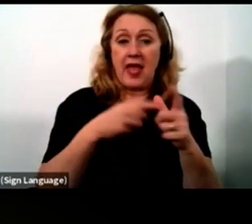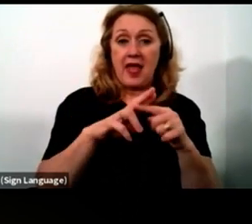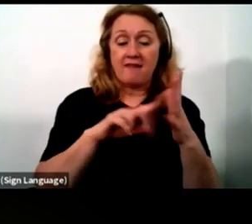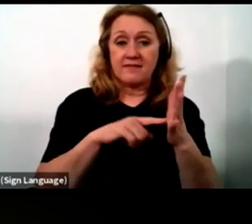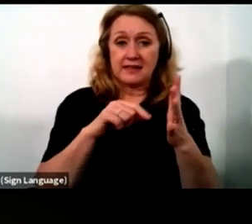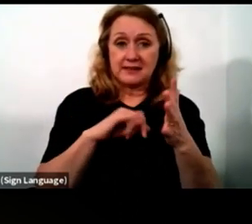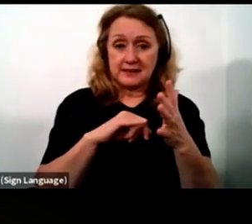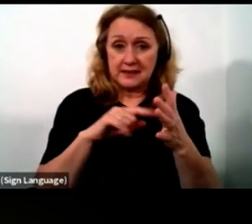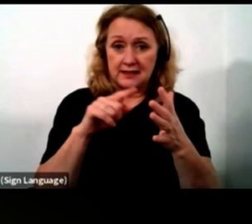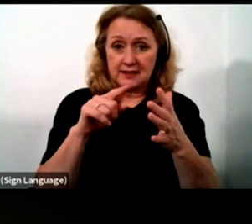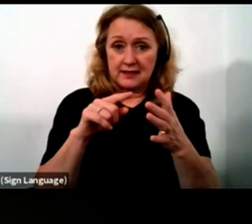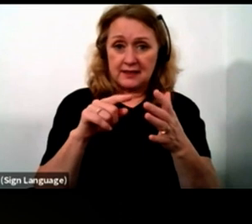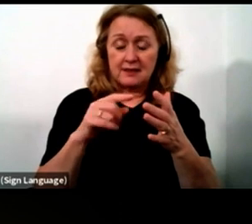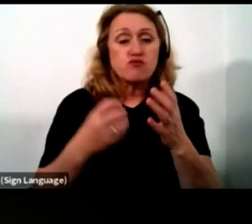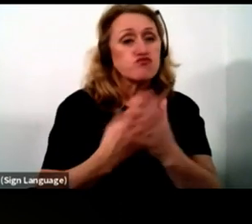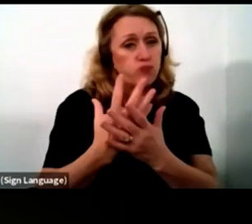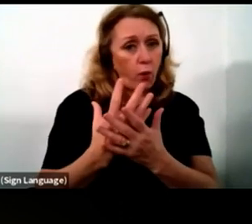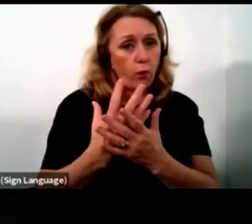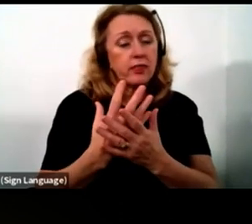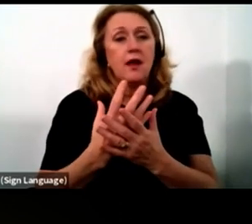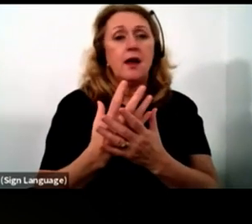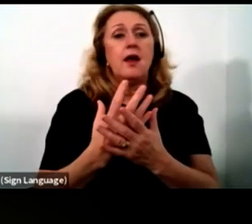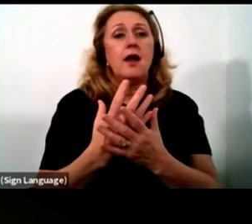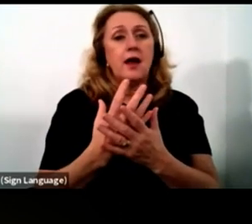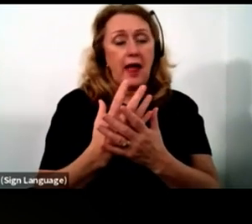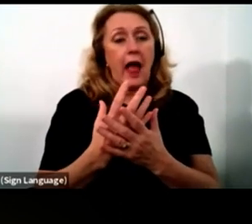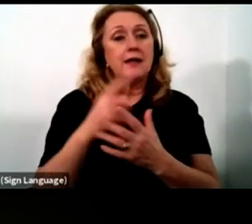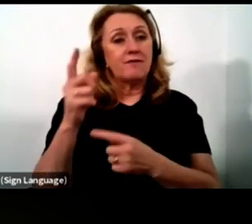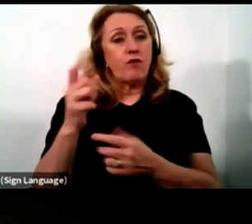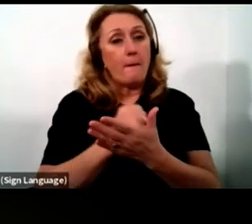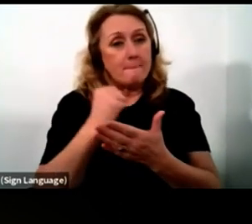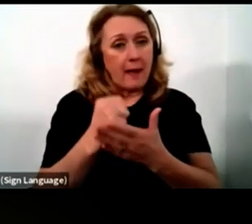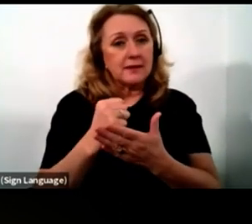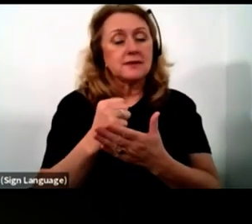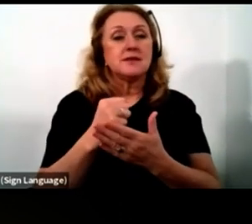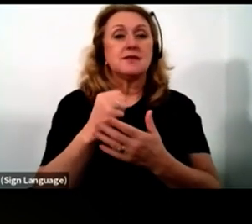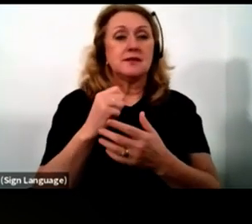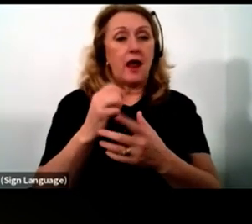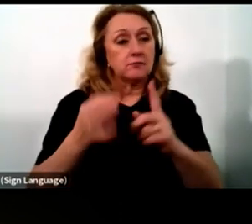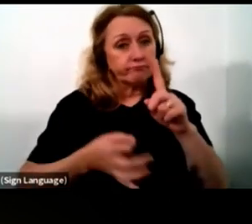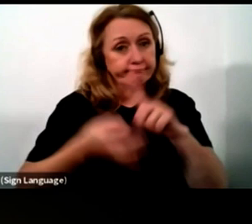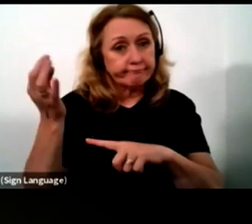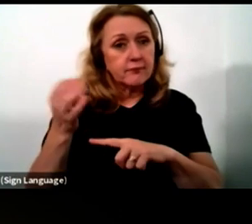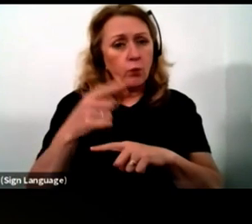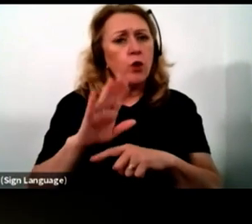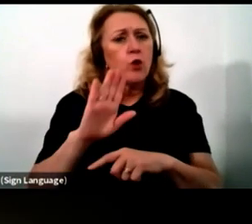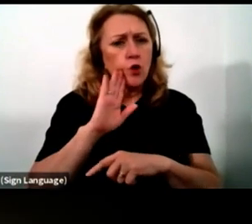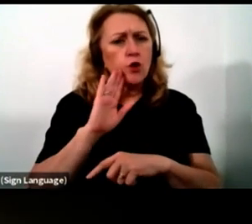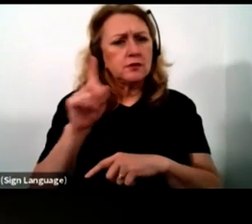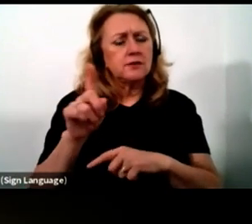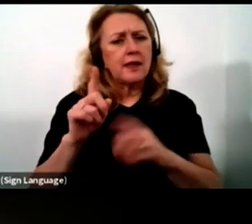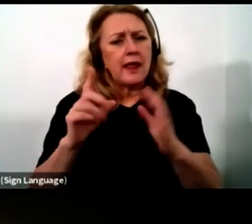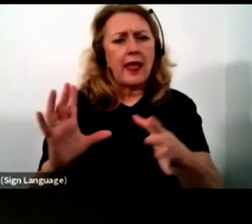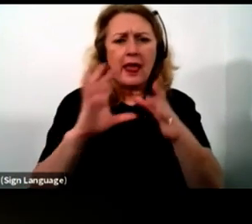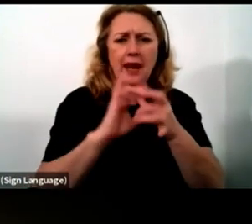expand opportunities, including growth opportunities for major banks and financial institutions, such as Afreximbank. We did hear about the